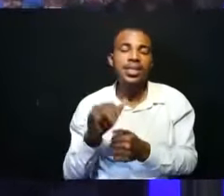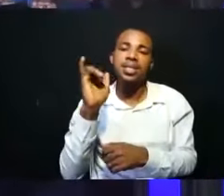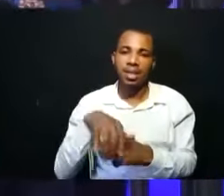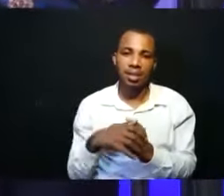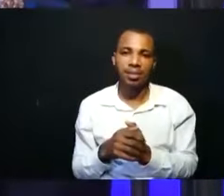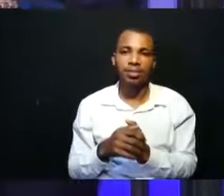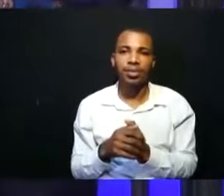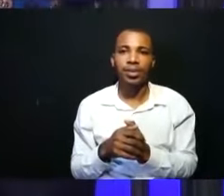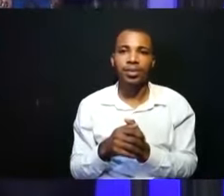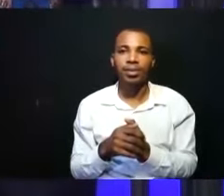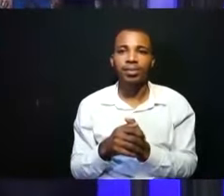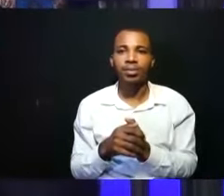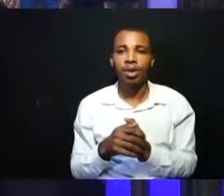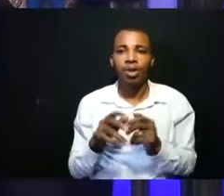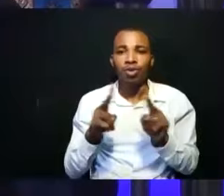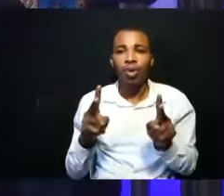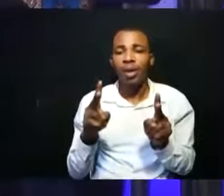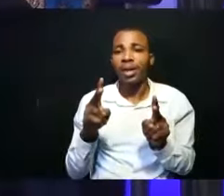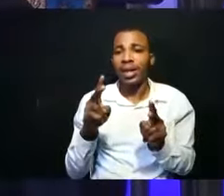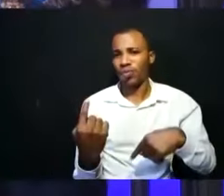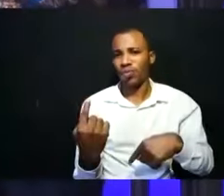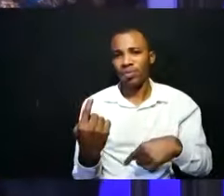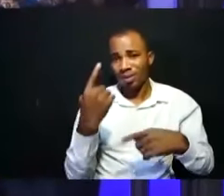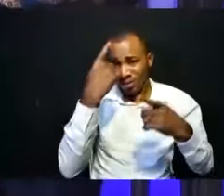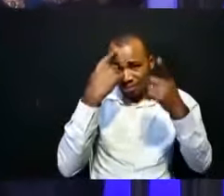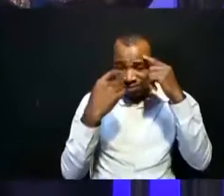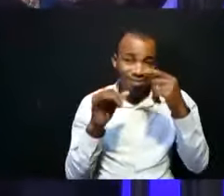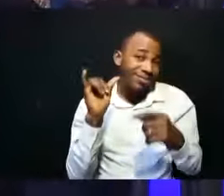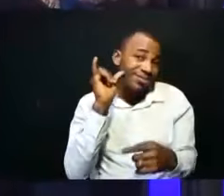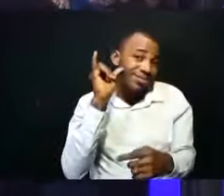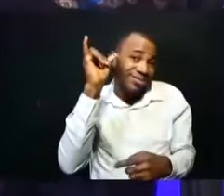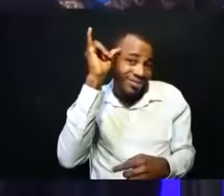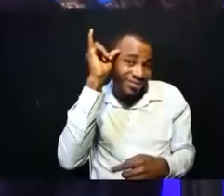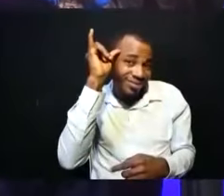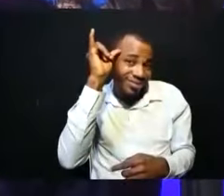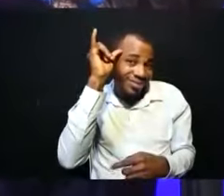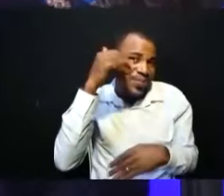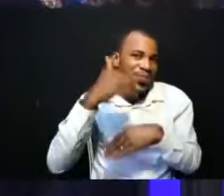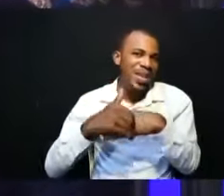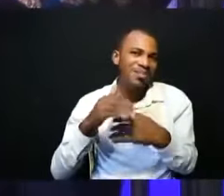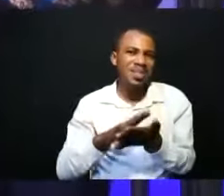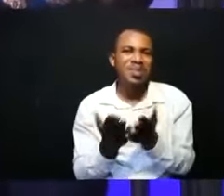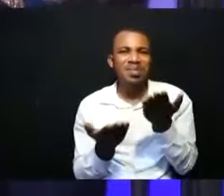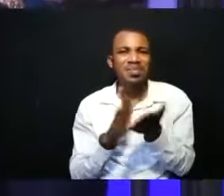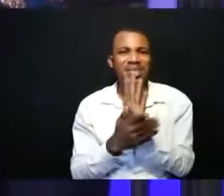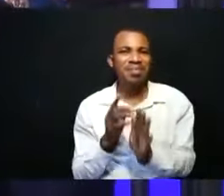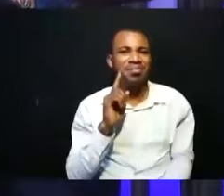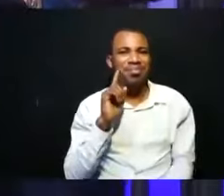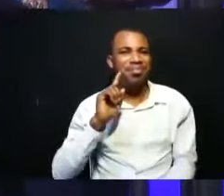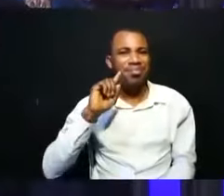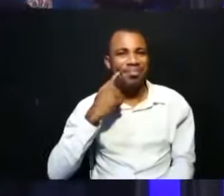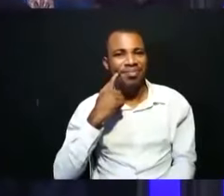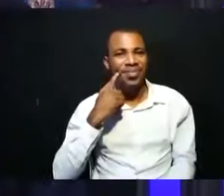the only bread that you can possibly eat is today's bread. Yesterday's one will be molded, and tomorrow's one is not yet